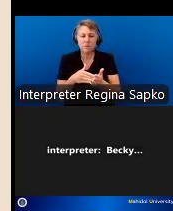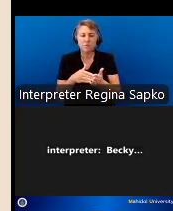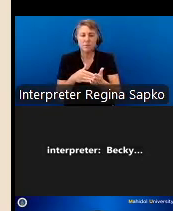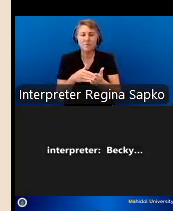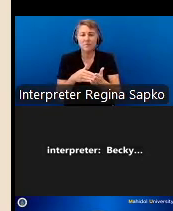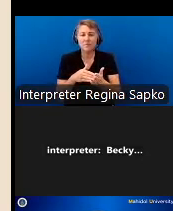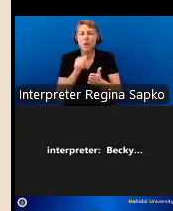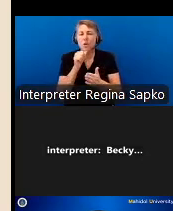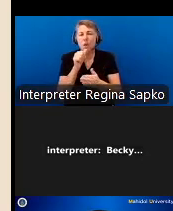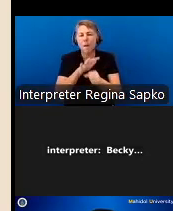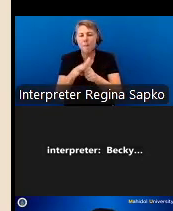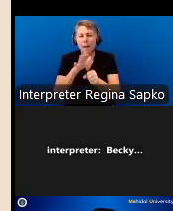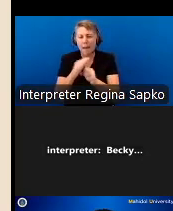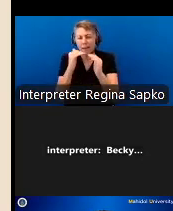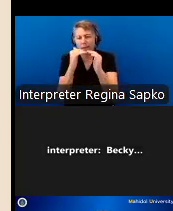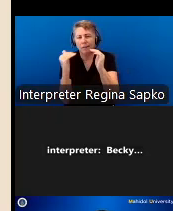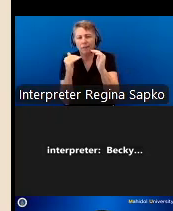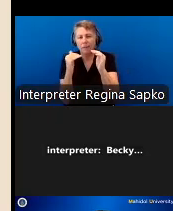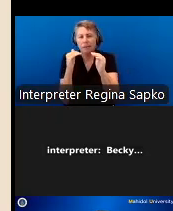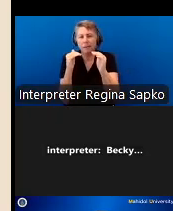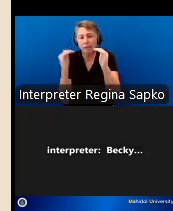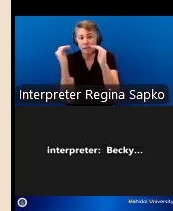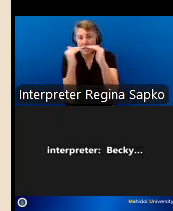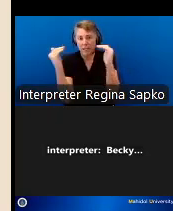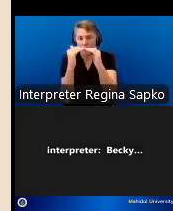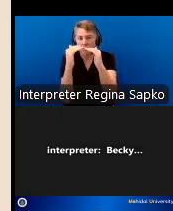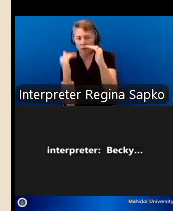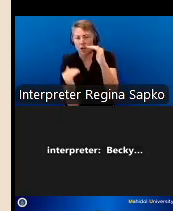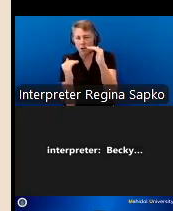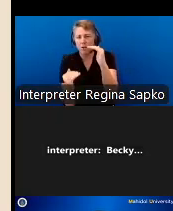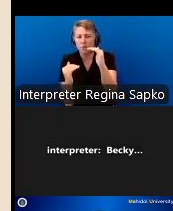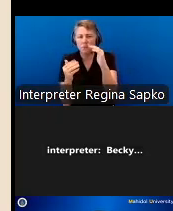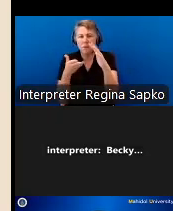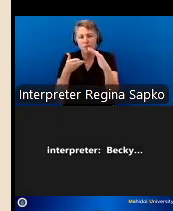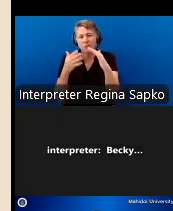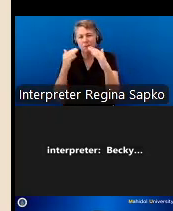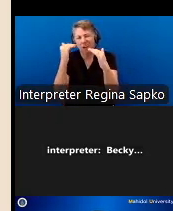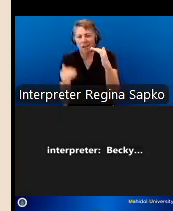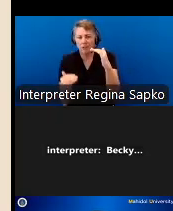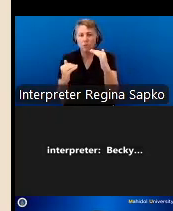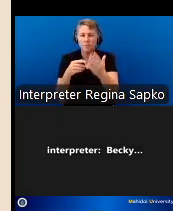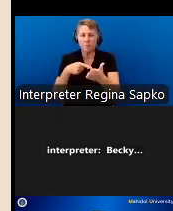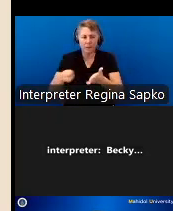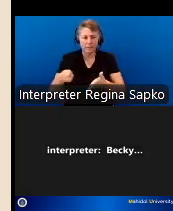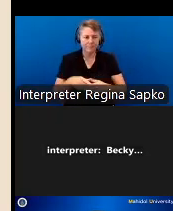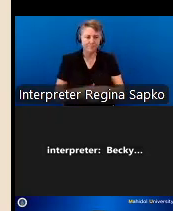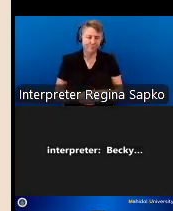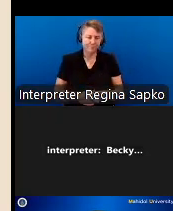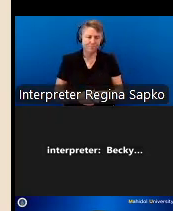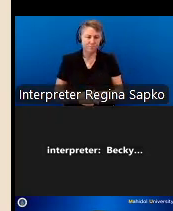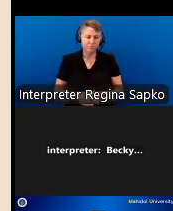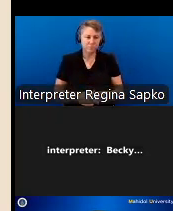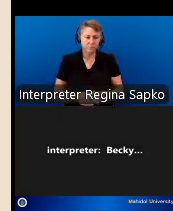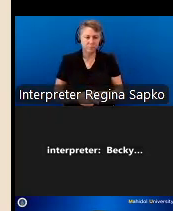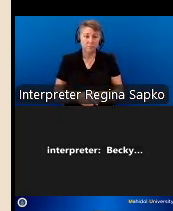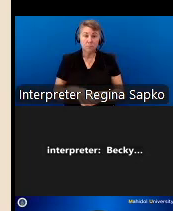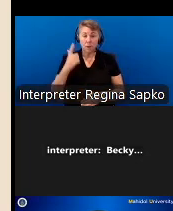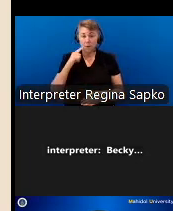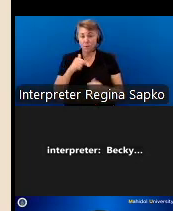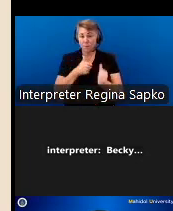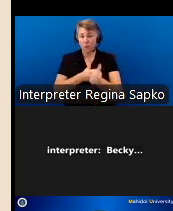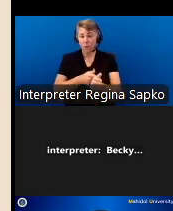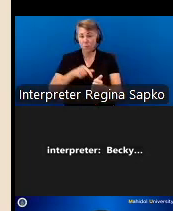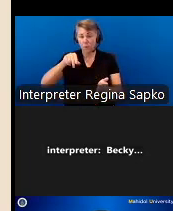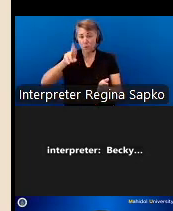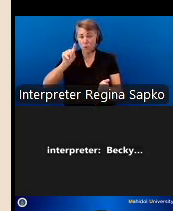underpaid, or slow salary. In terms of quota fulfillments, even the Person with Disability